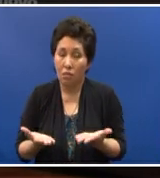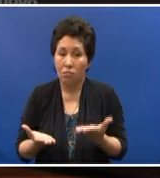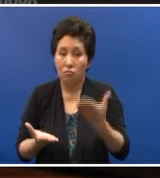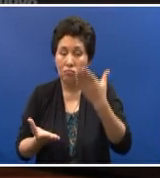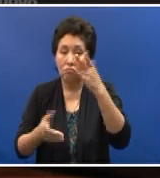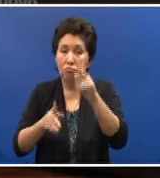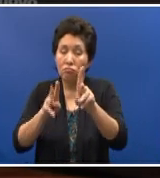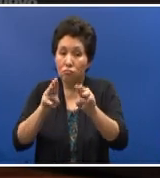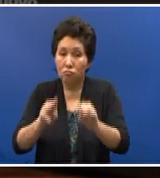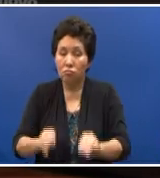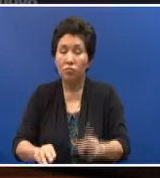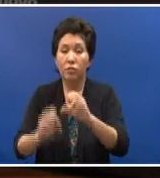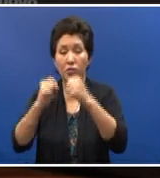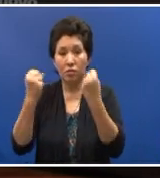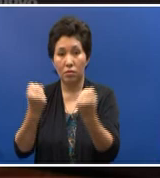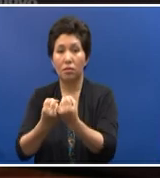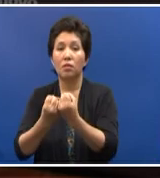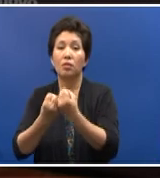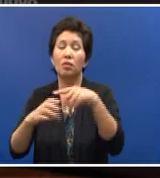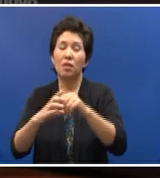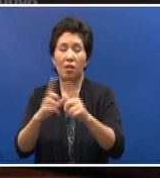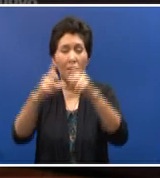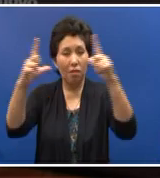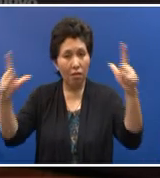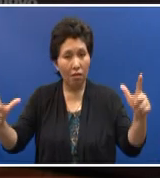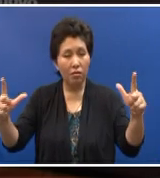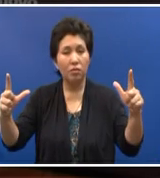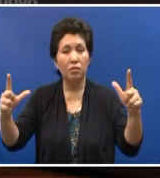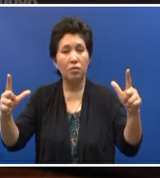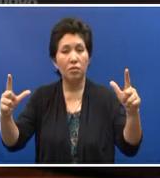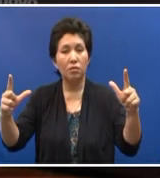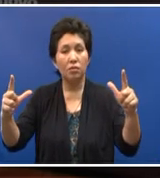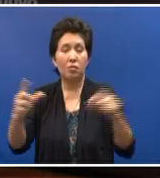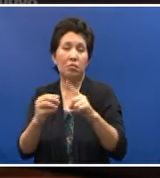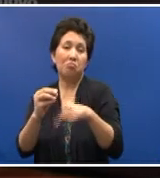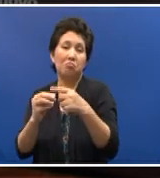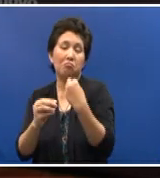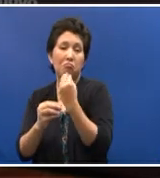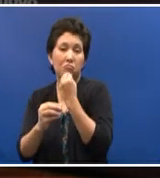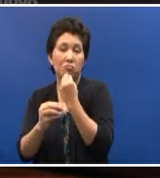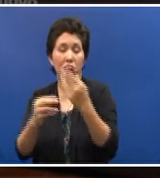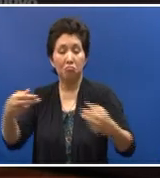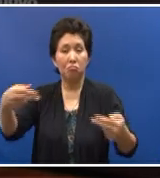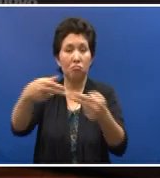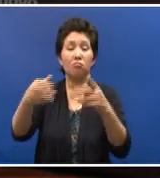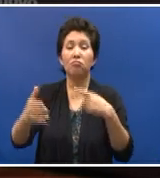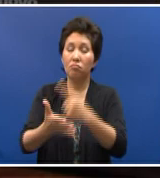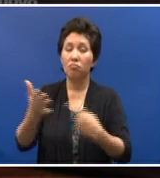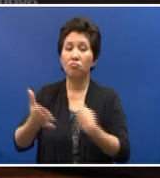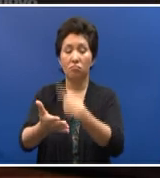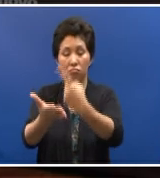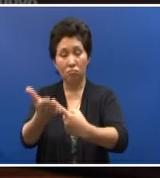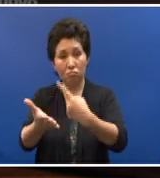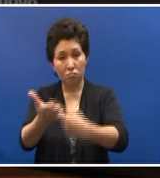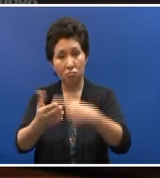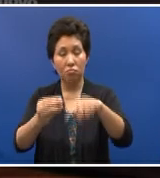men or in the society in the larger context struggle for food to survive. Okay, so this is what we are going to discuss in